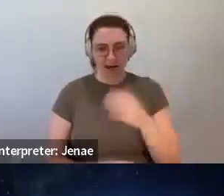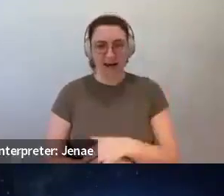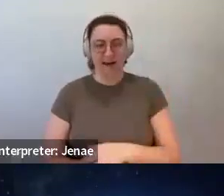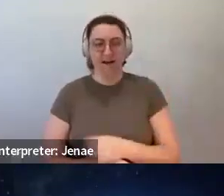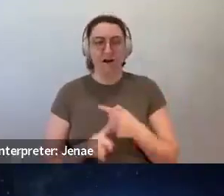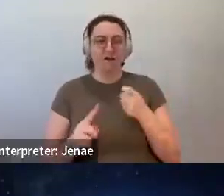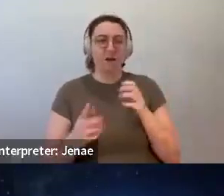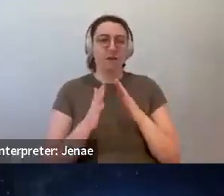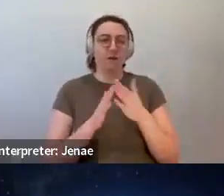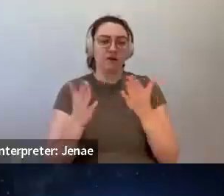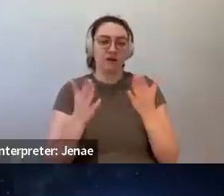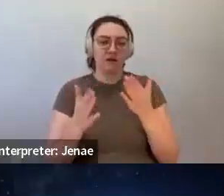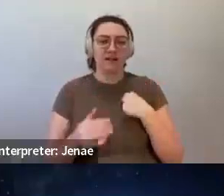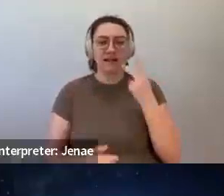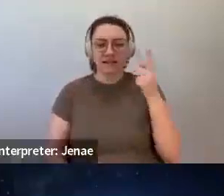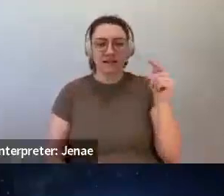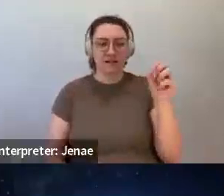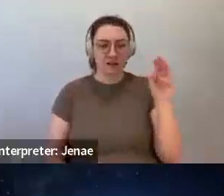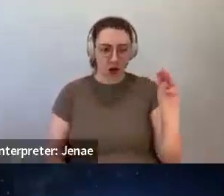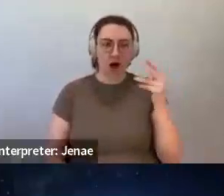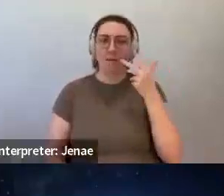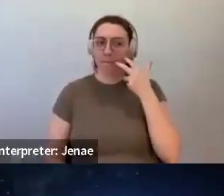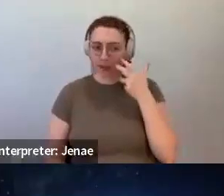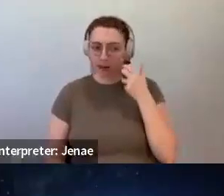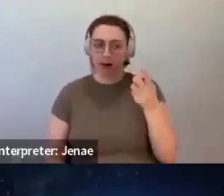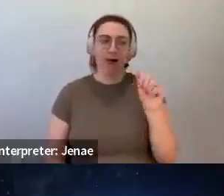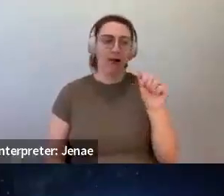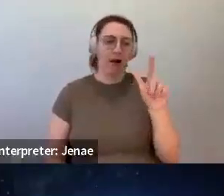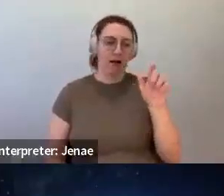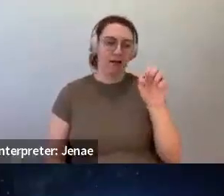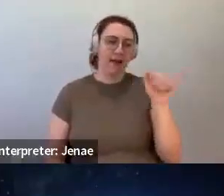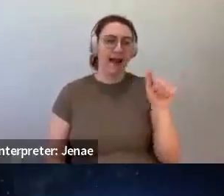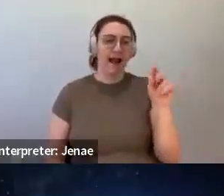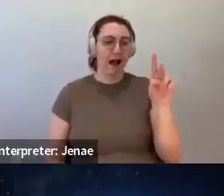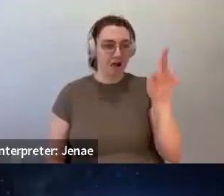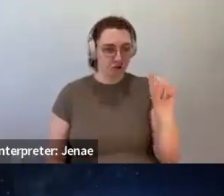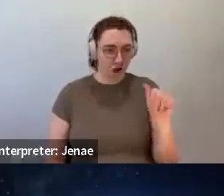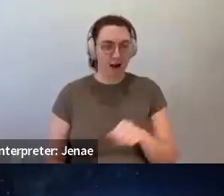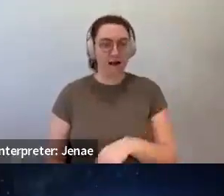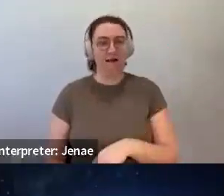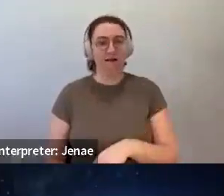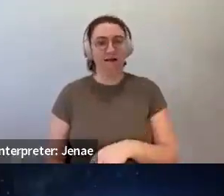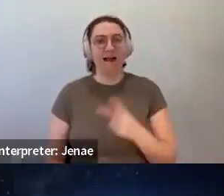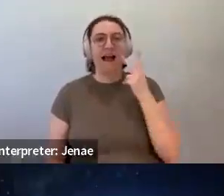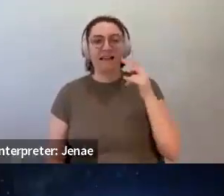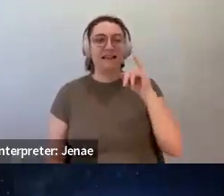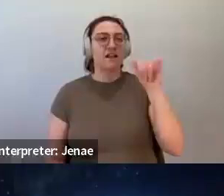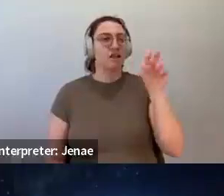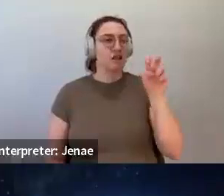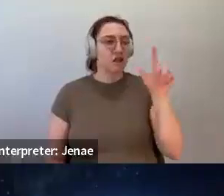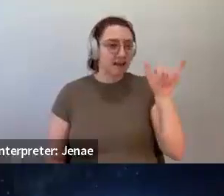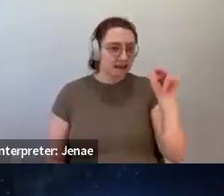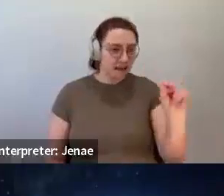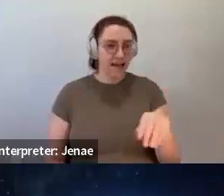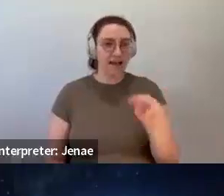From community services, I see Tom and Michael and Alejandra, and I see Jaslyn and Megan,